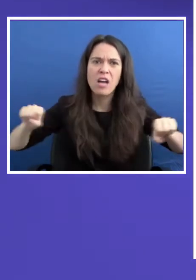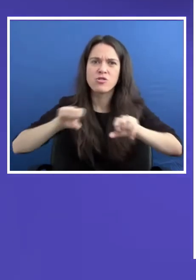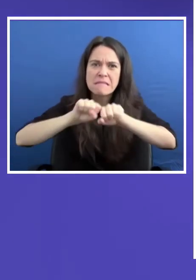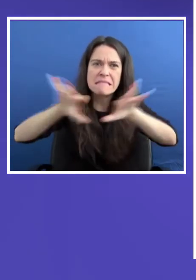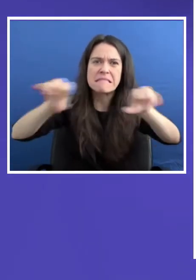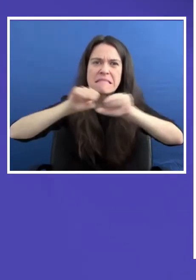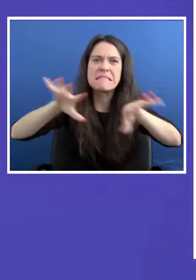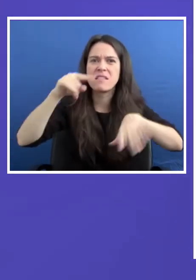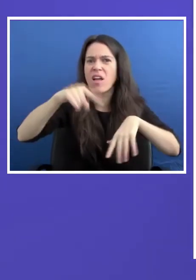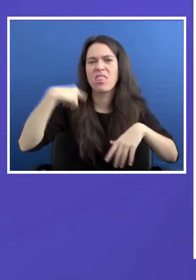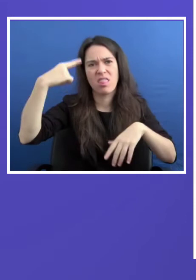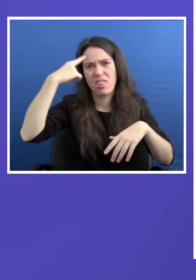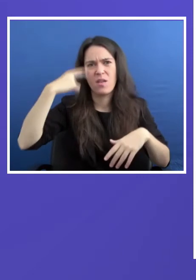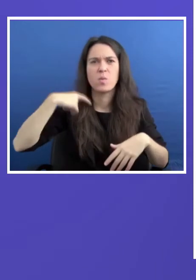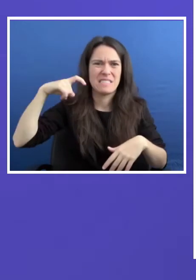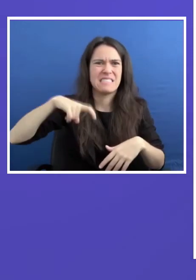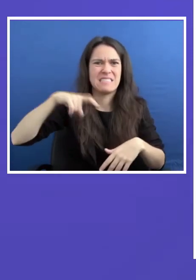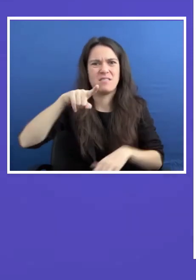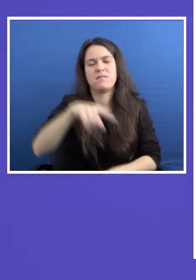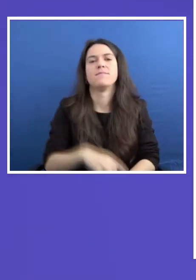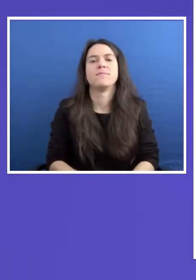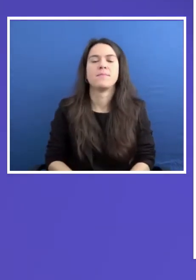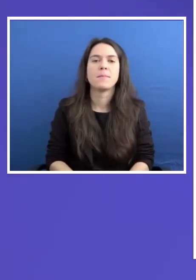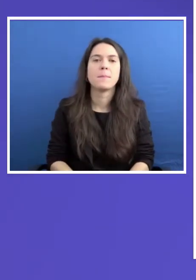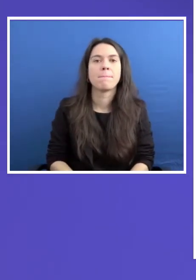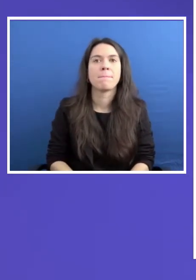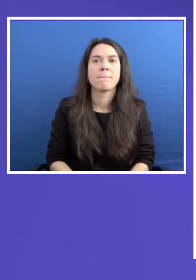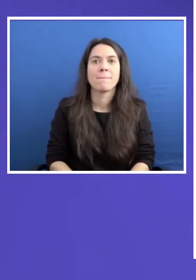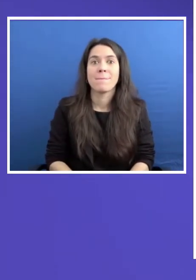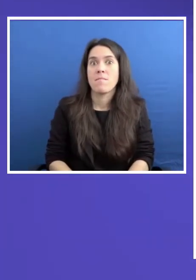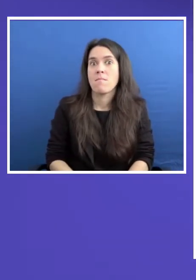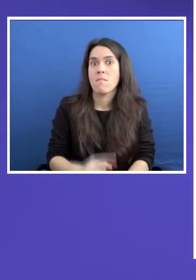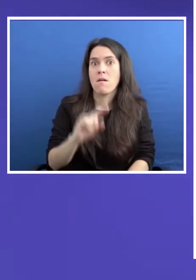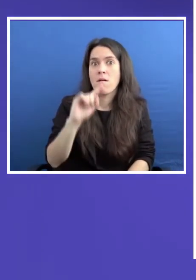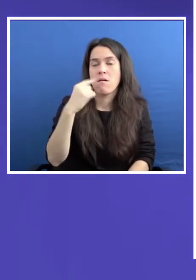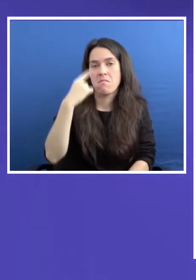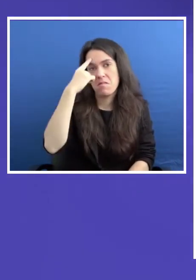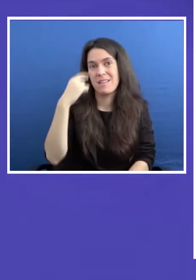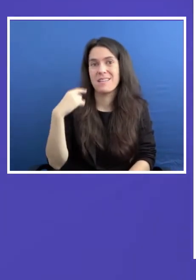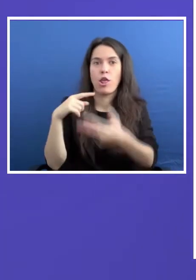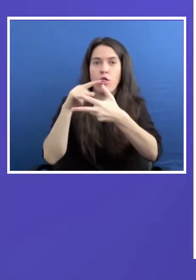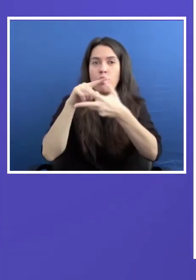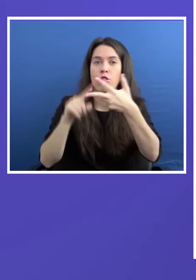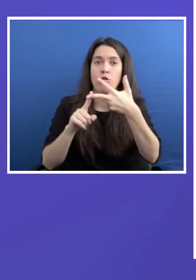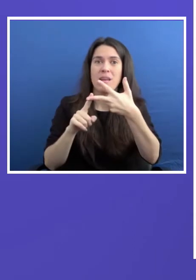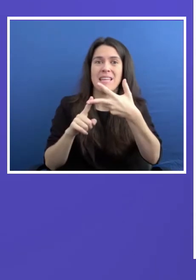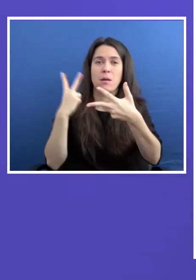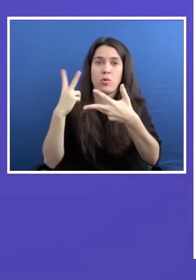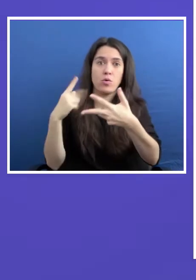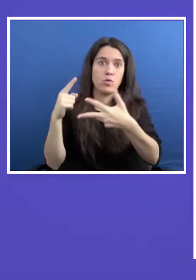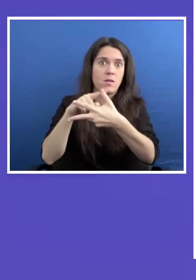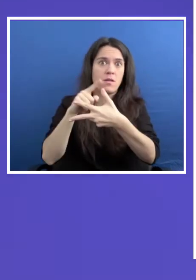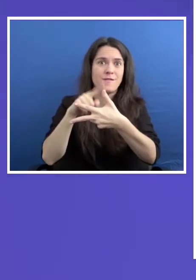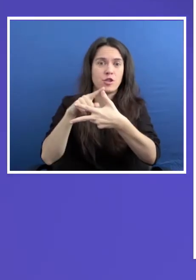And concretely, I would like to mention 3 areas of intervention. Firstly, the education